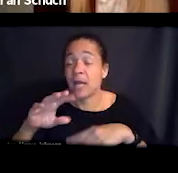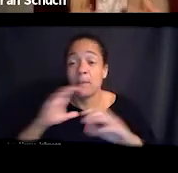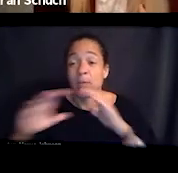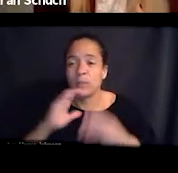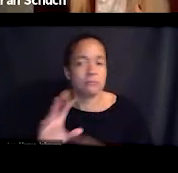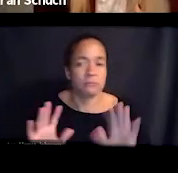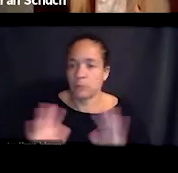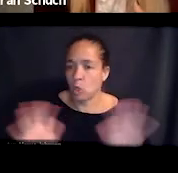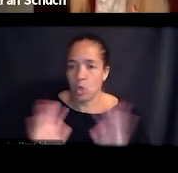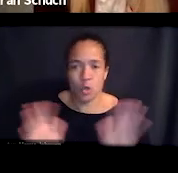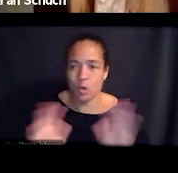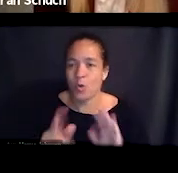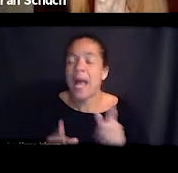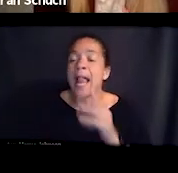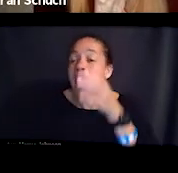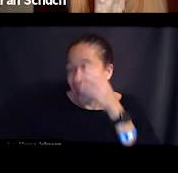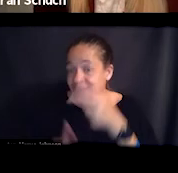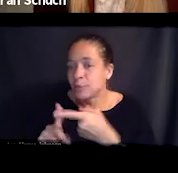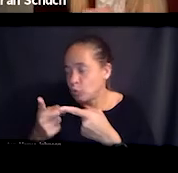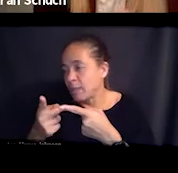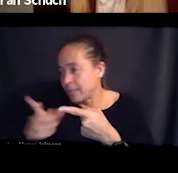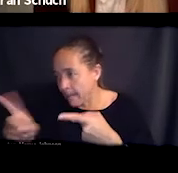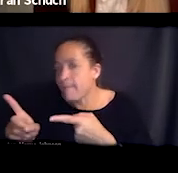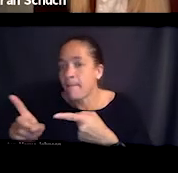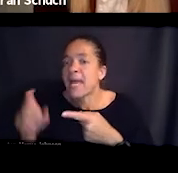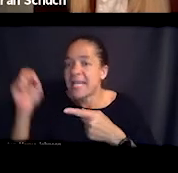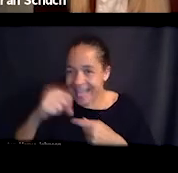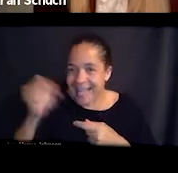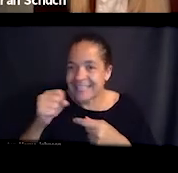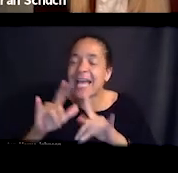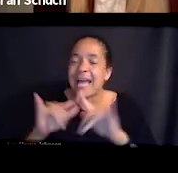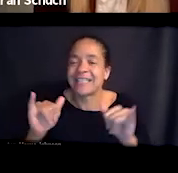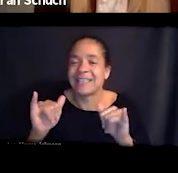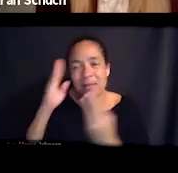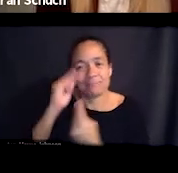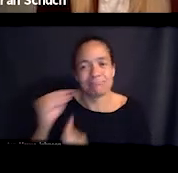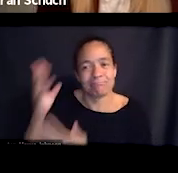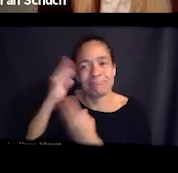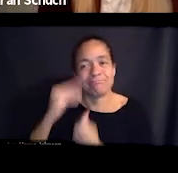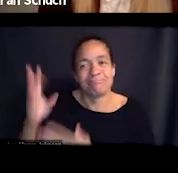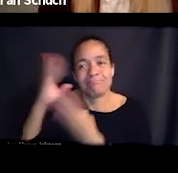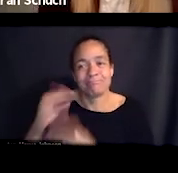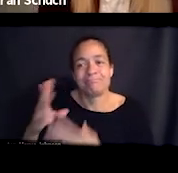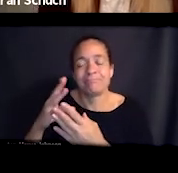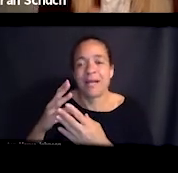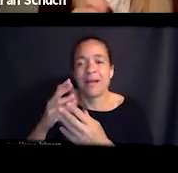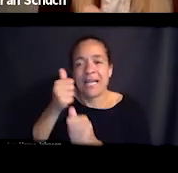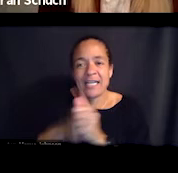saying listen to the residents, make sure communications is in there, you know, every step of the way as well.